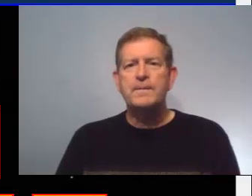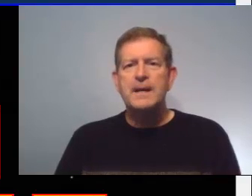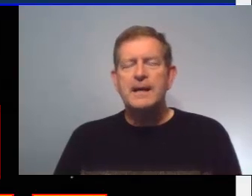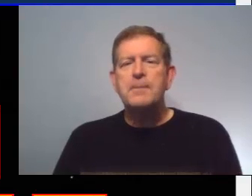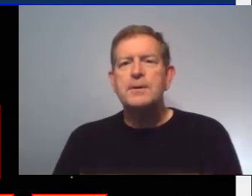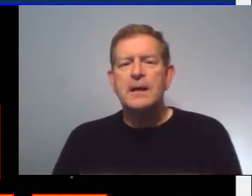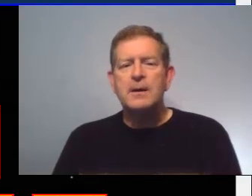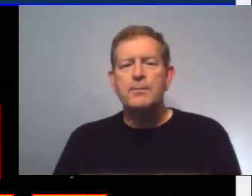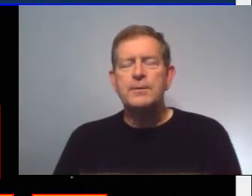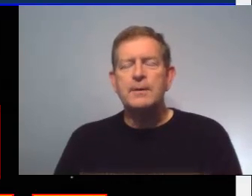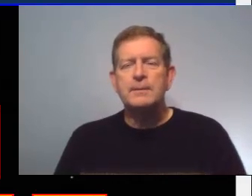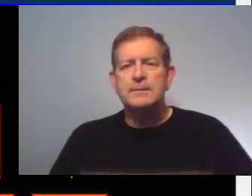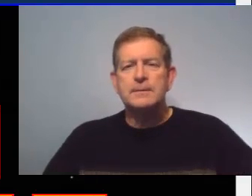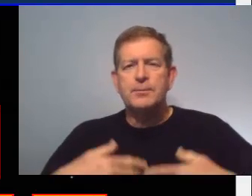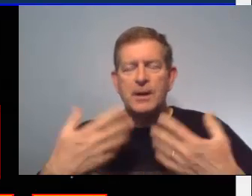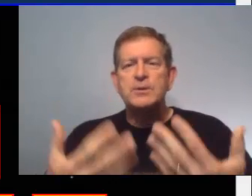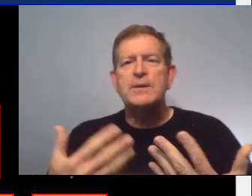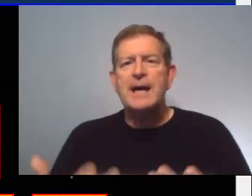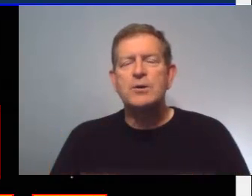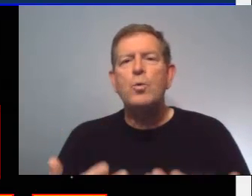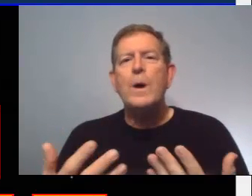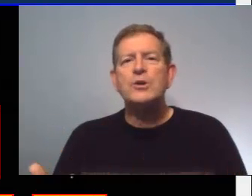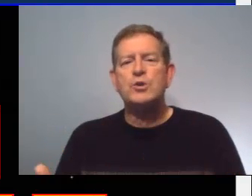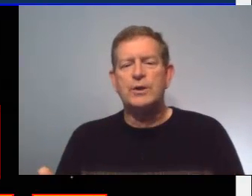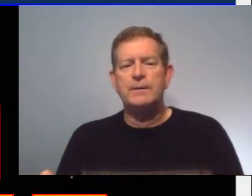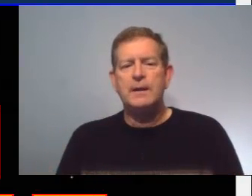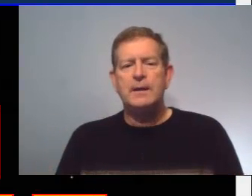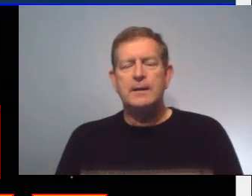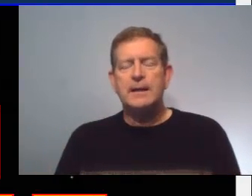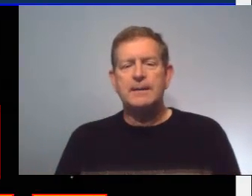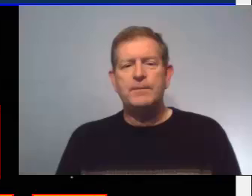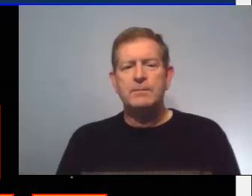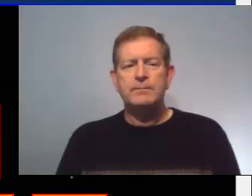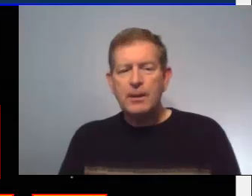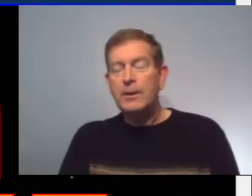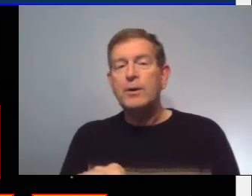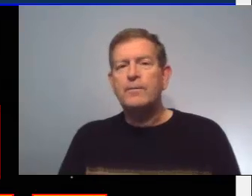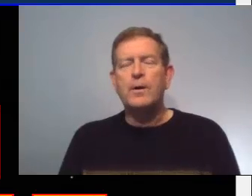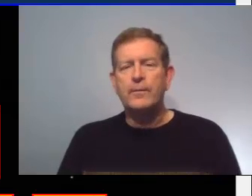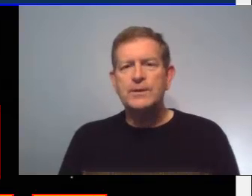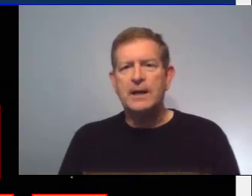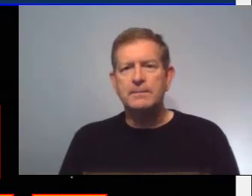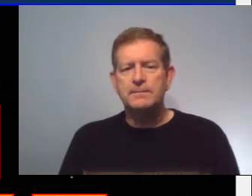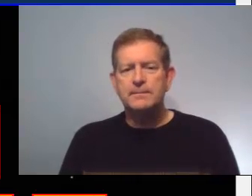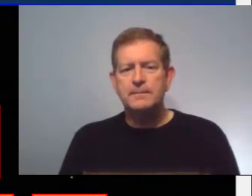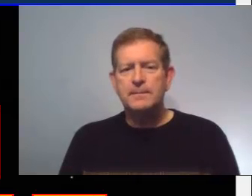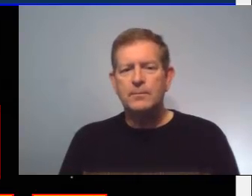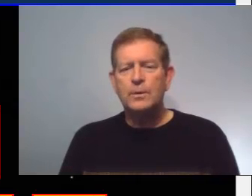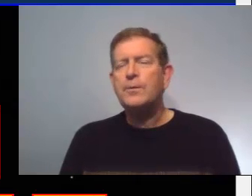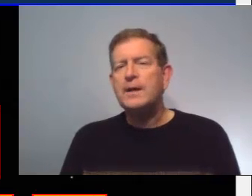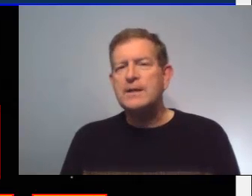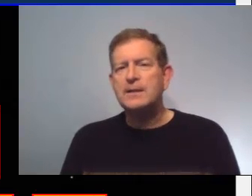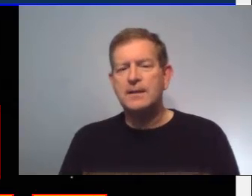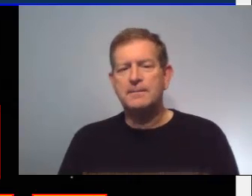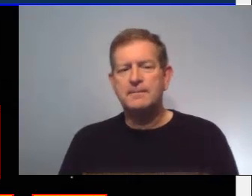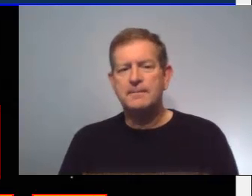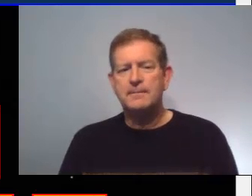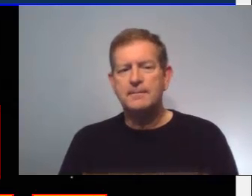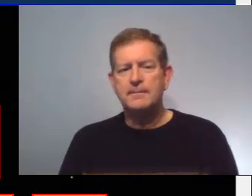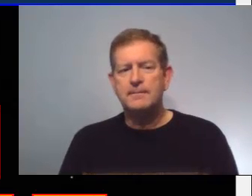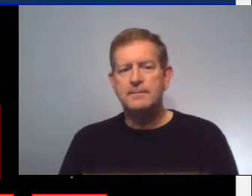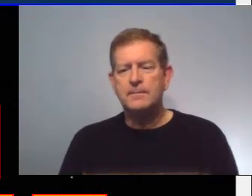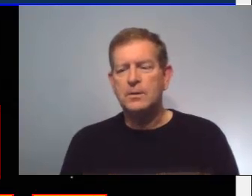number 4. And I'll pronounce that question. By the way, look at 4 for a second. What do you think it's